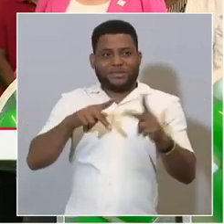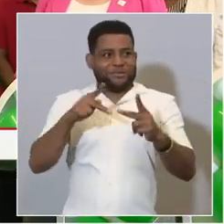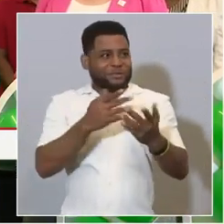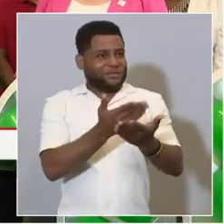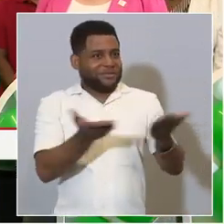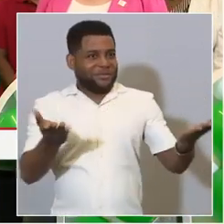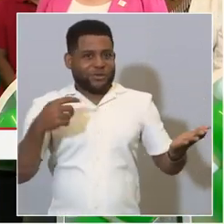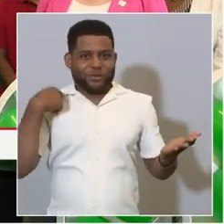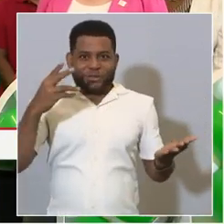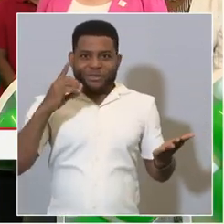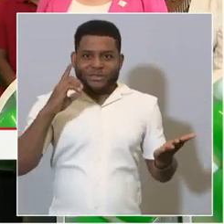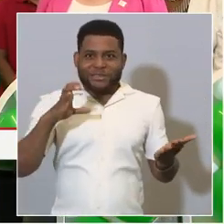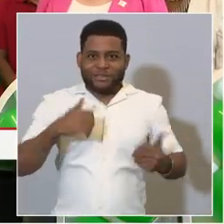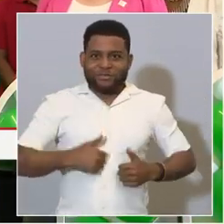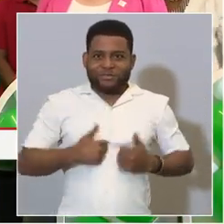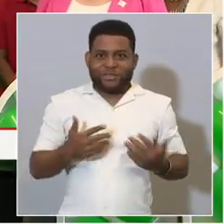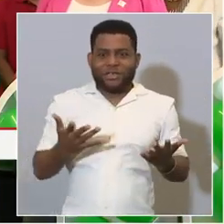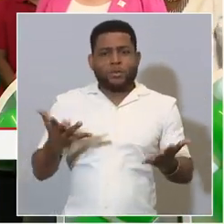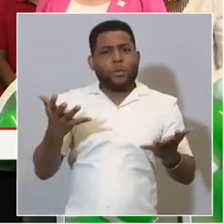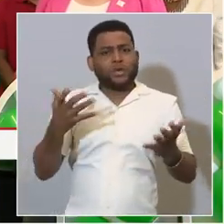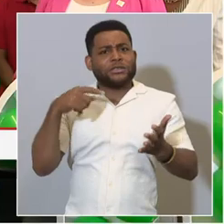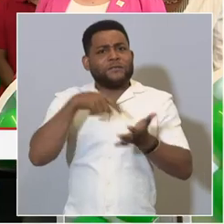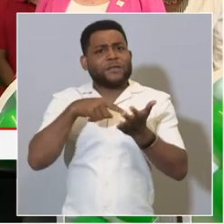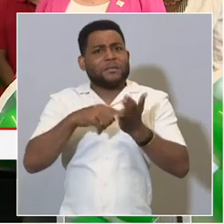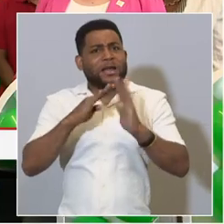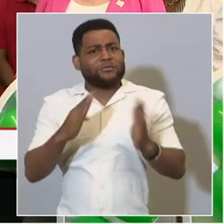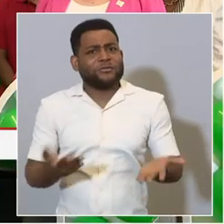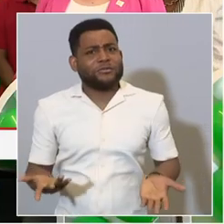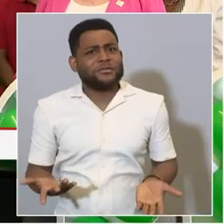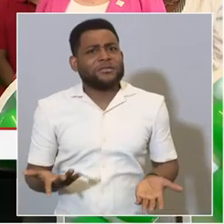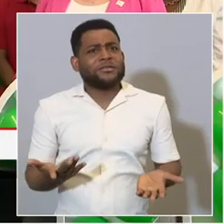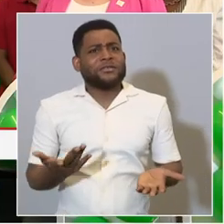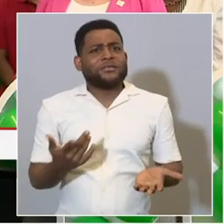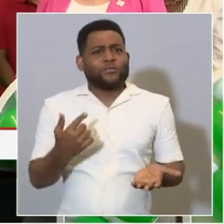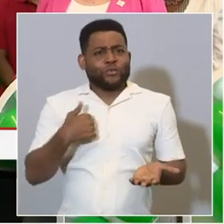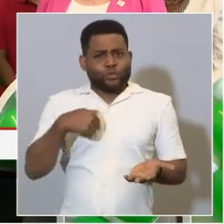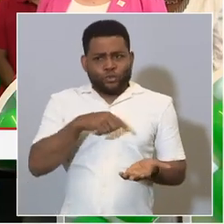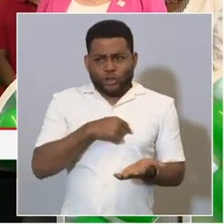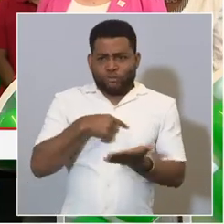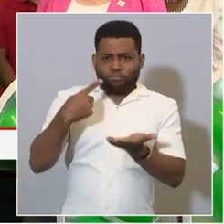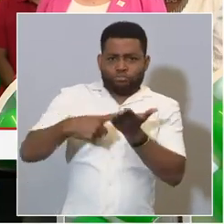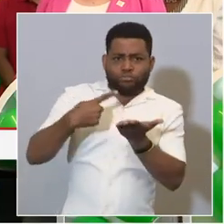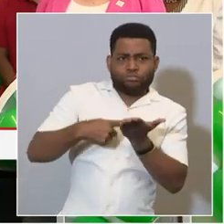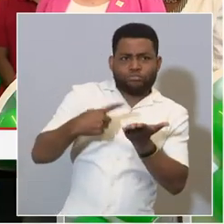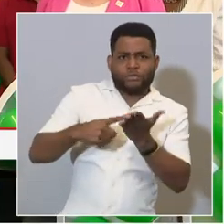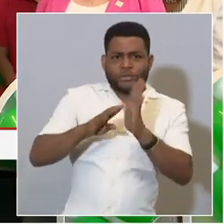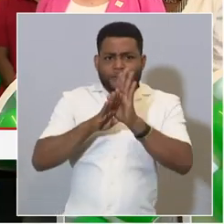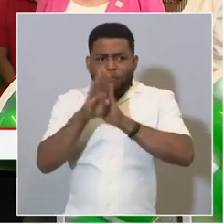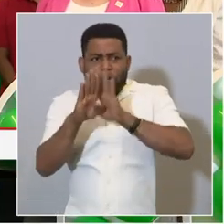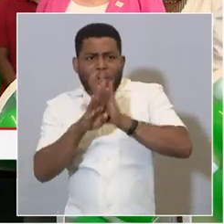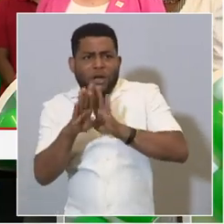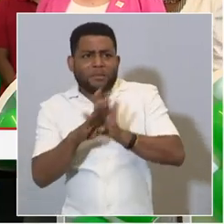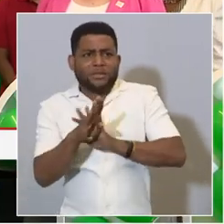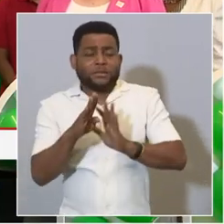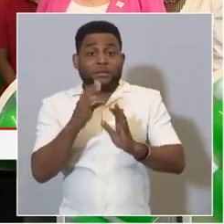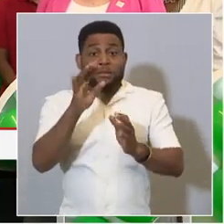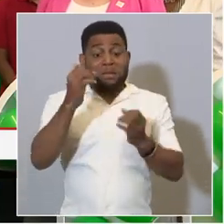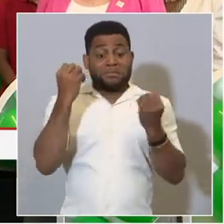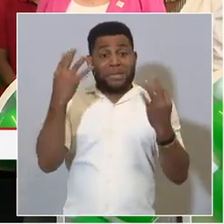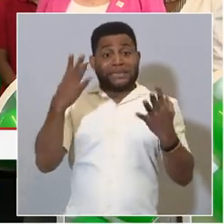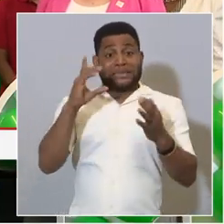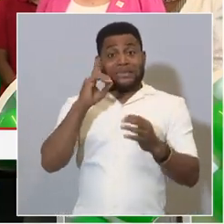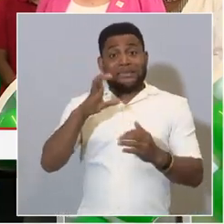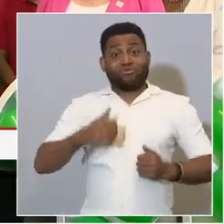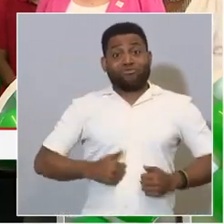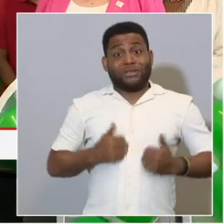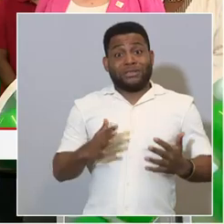tough, as they do, when you talk about development, we have people, D.C. residents, who stand up and fight for